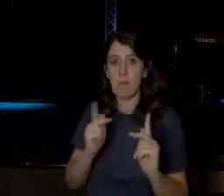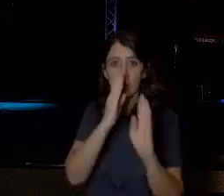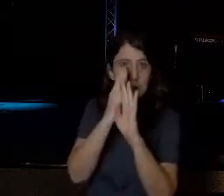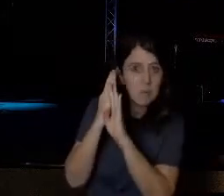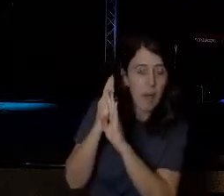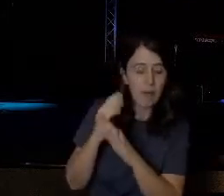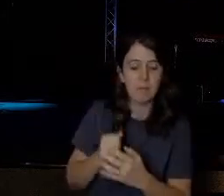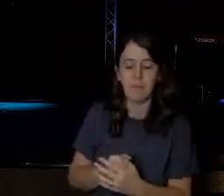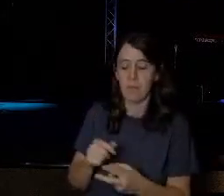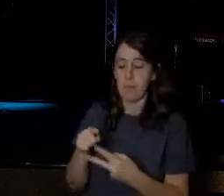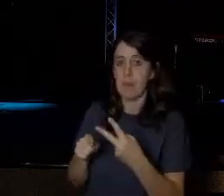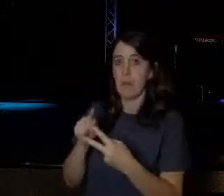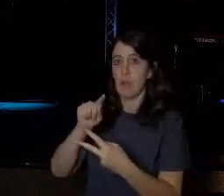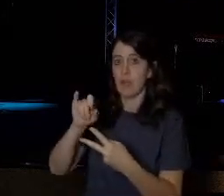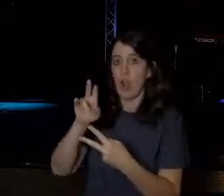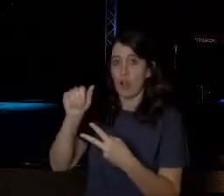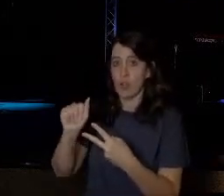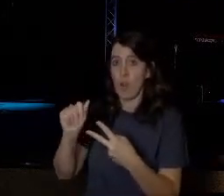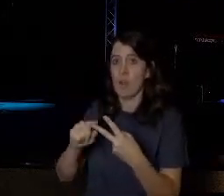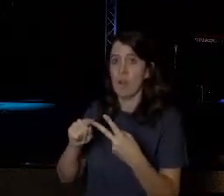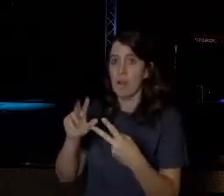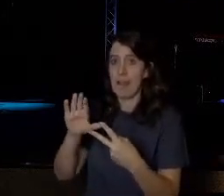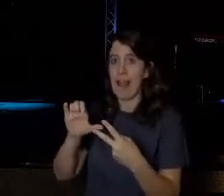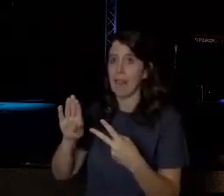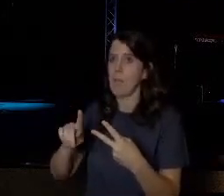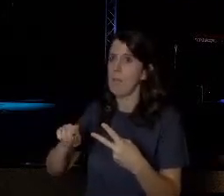Joshua and Caleb,